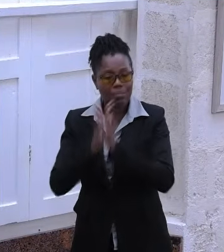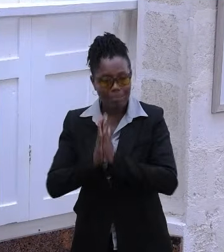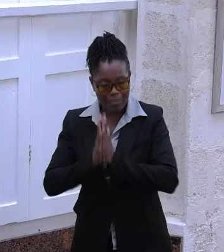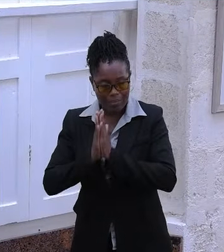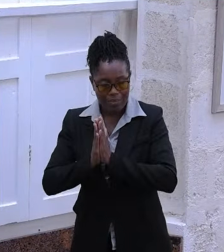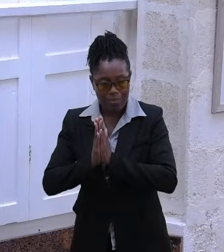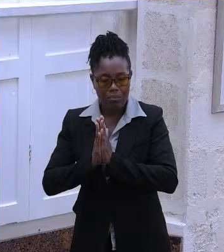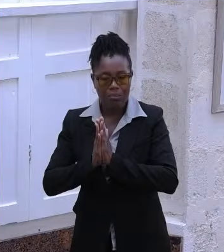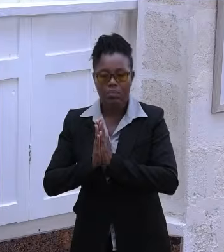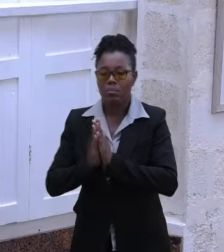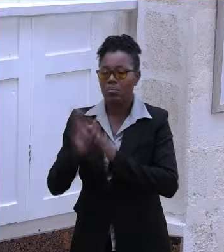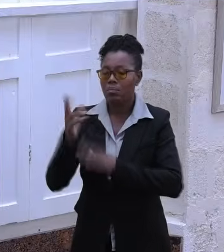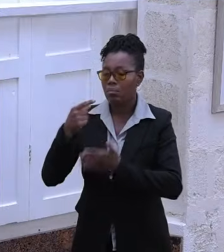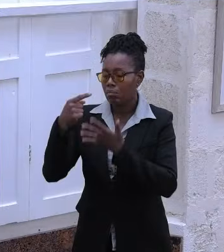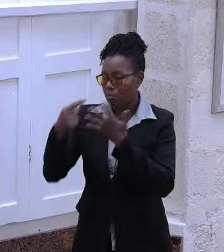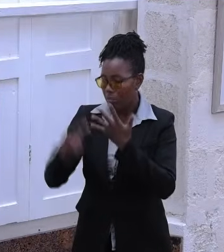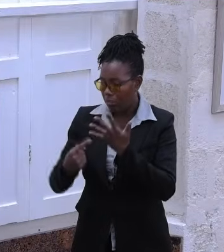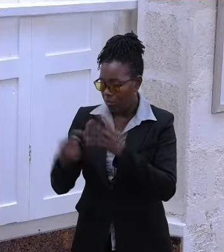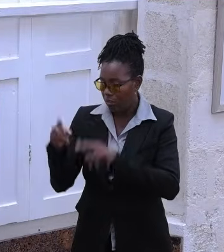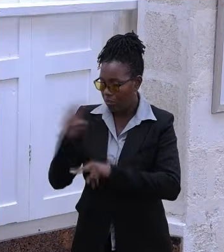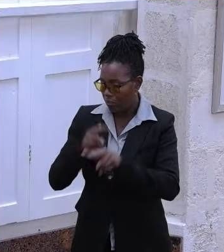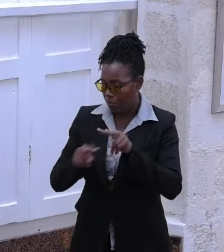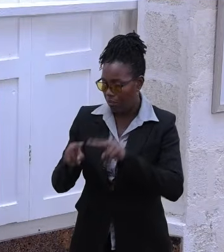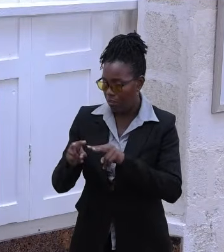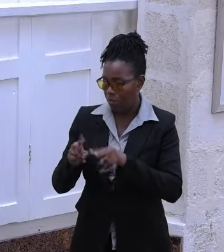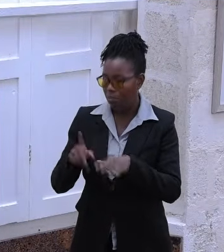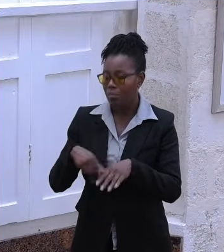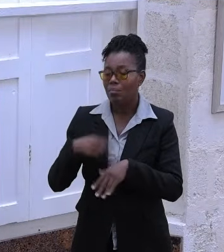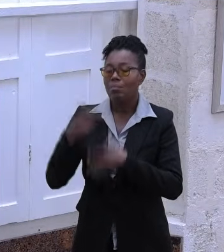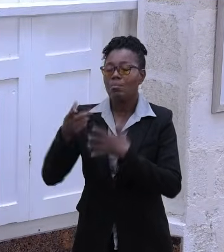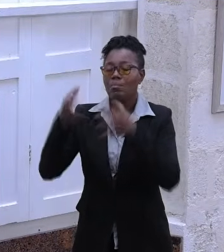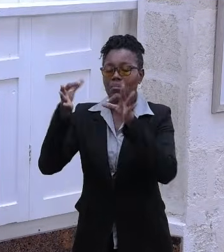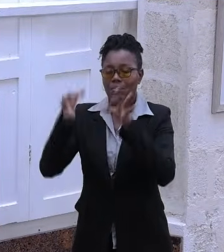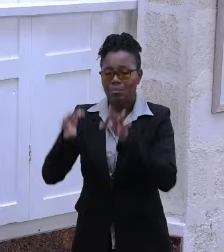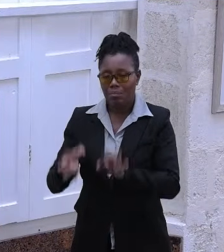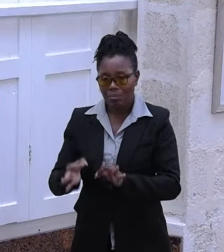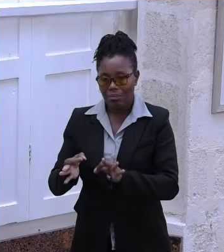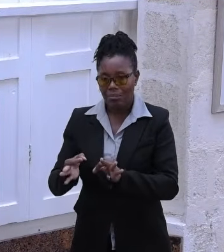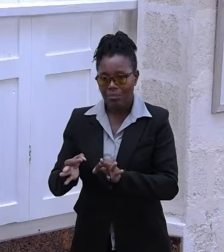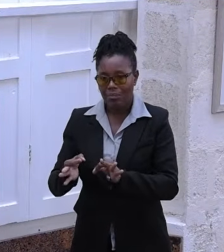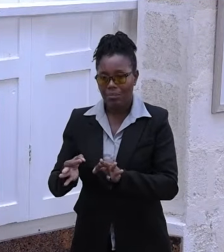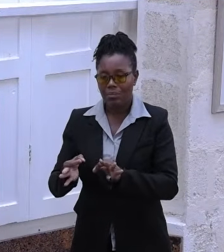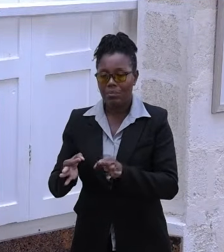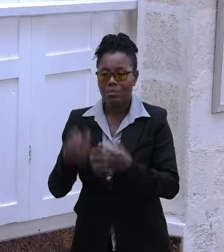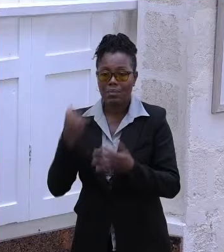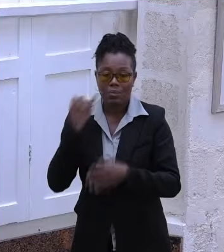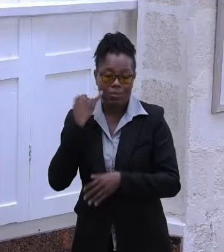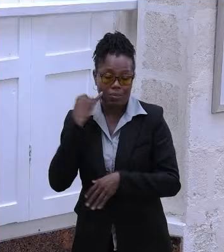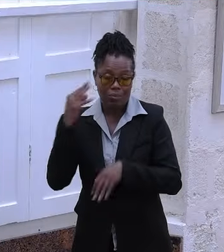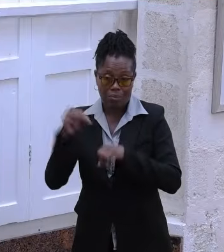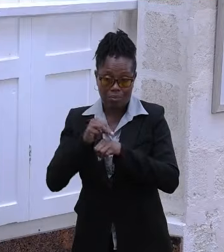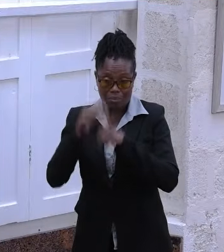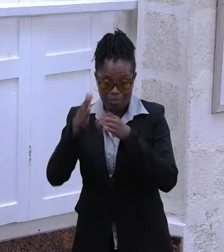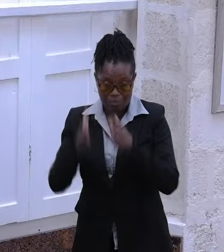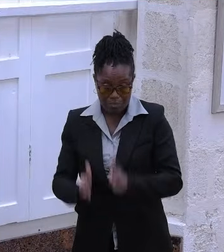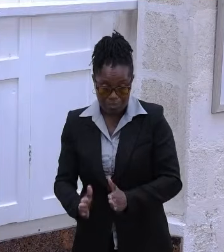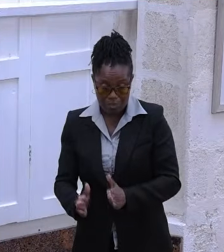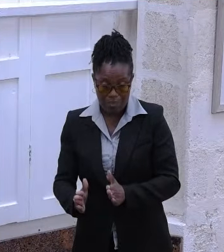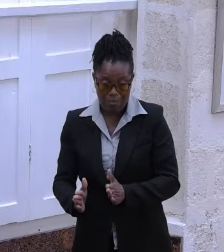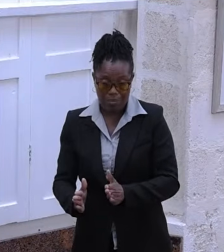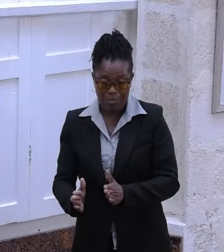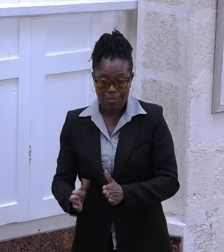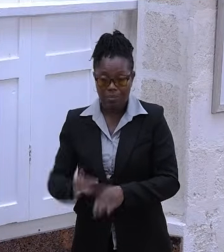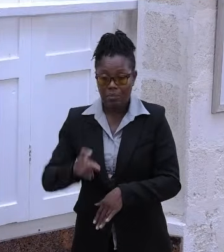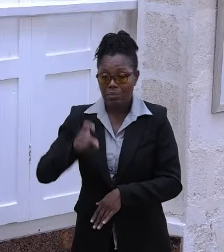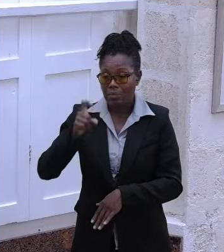matter and will determine whether the minister